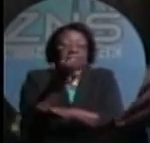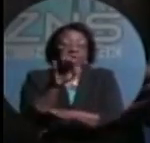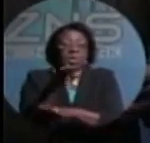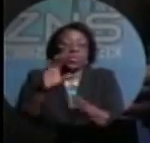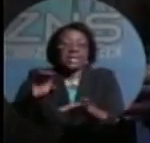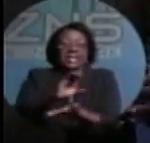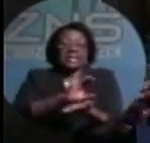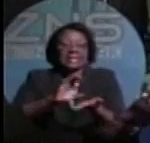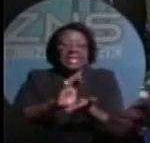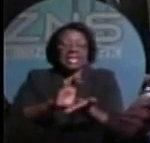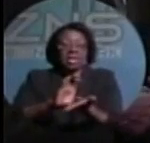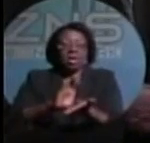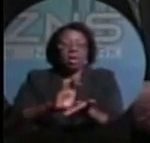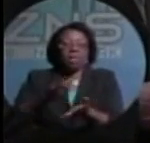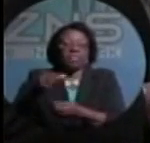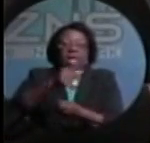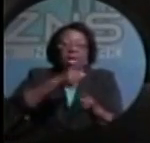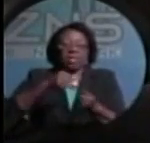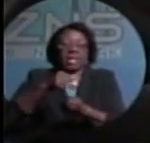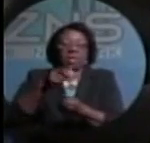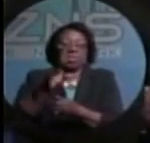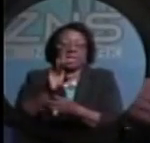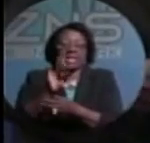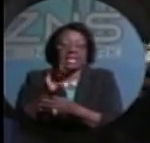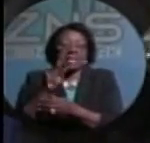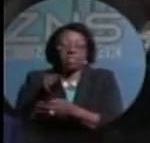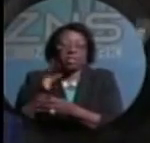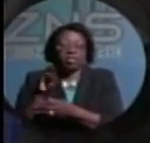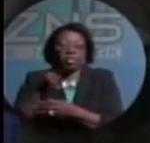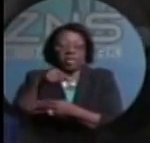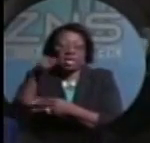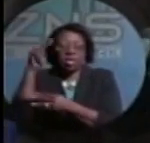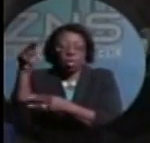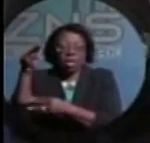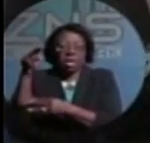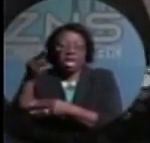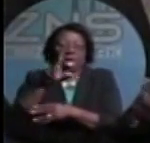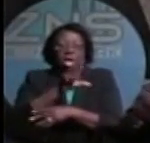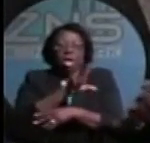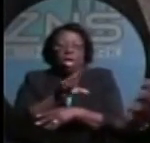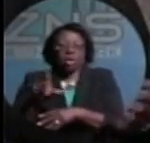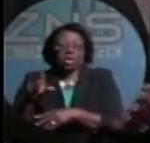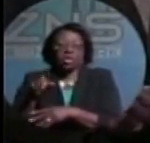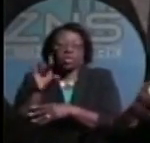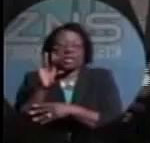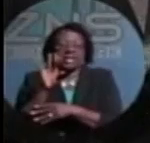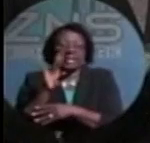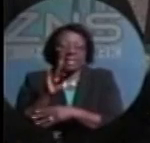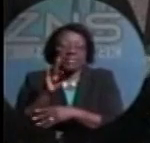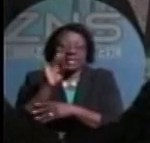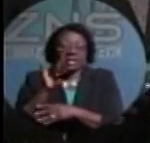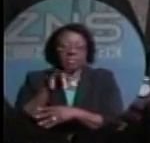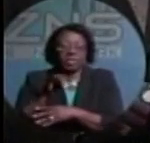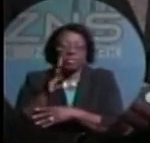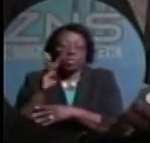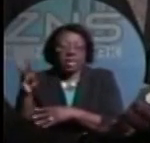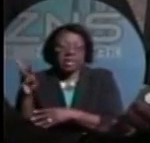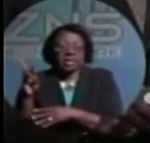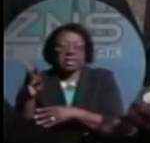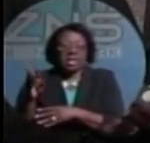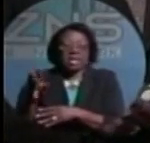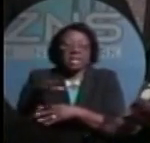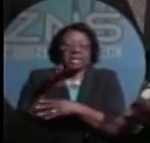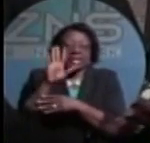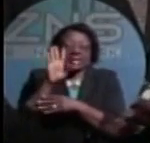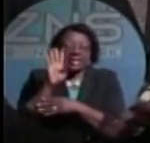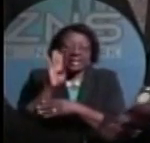center of Sandy was located at 18.3 degrees north longitude, 76.6 west. That puts it about 25 miles